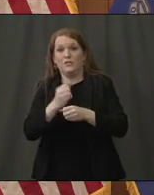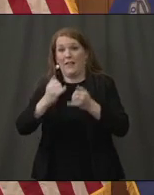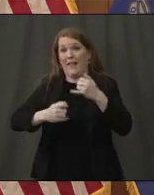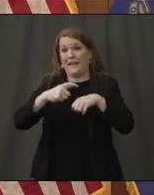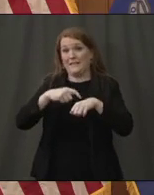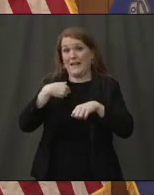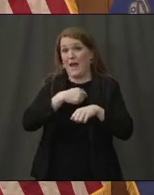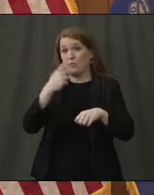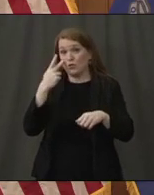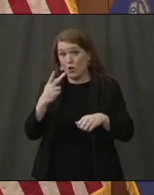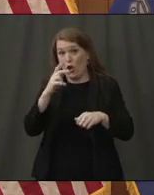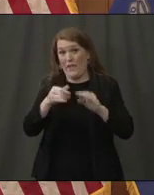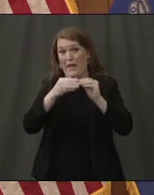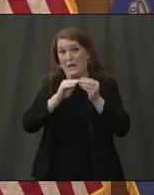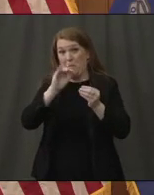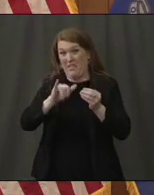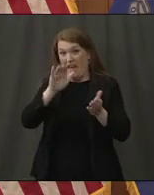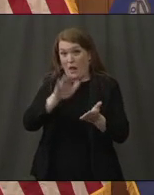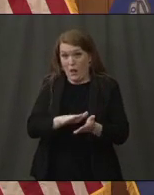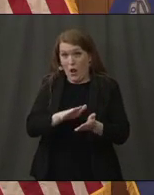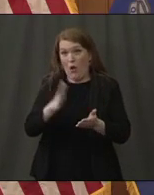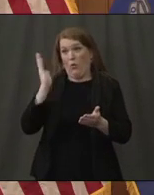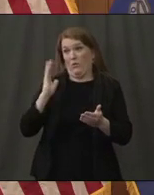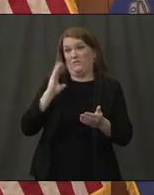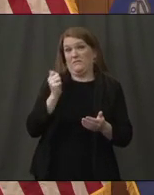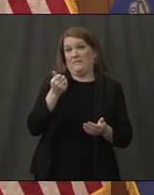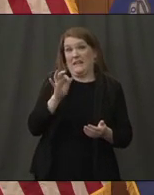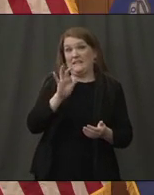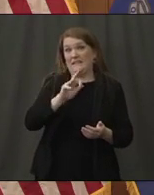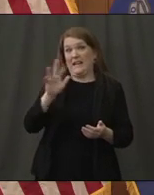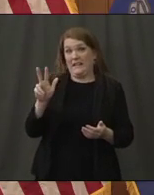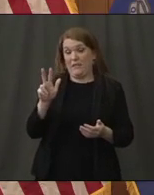1993. Today's count is down to